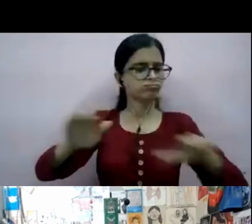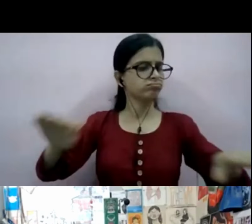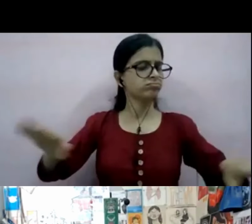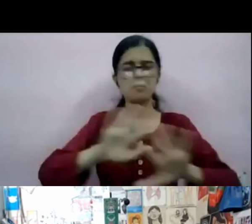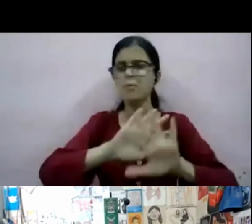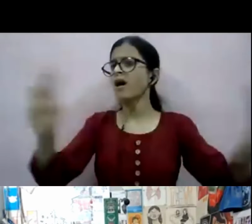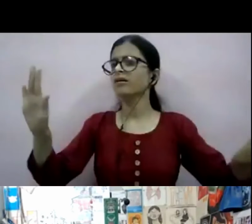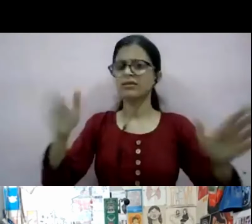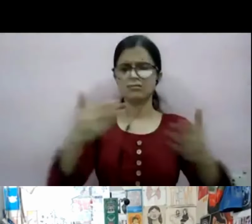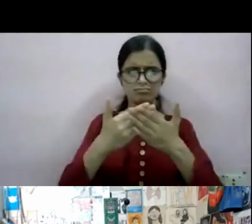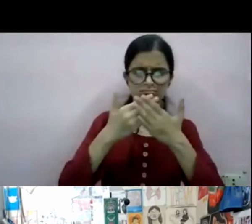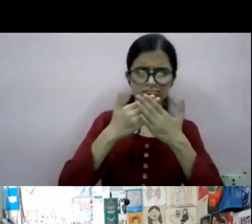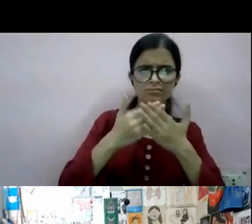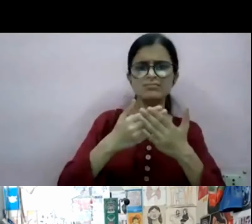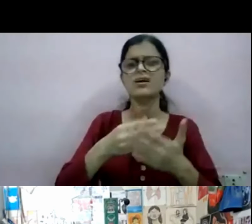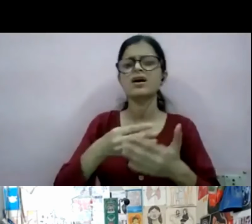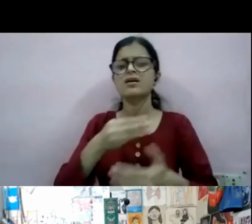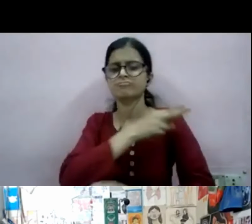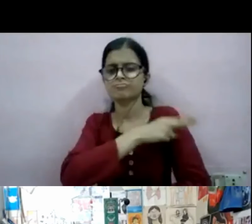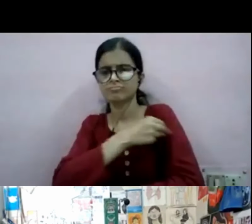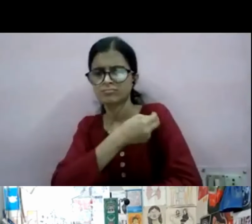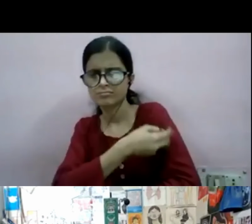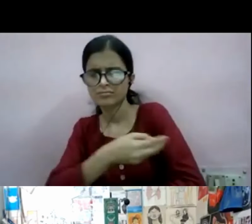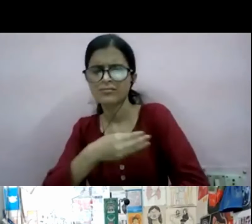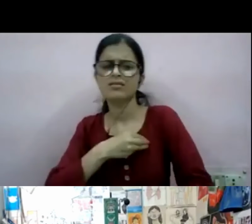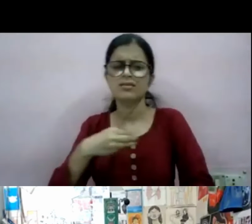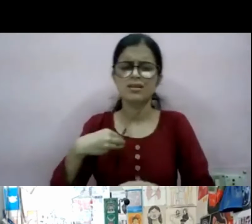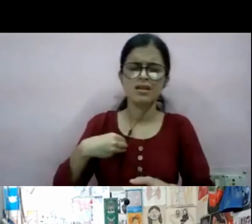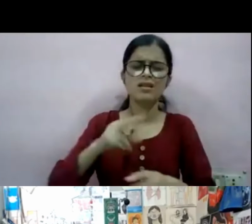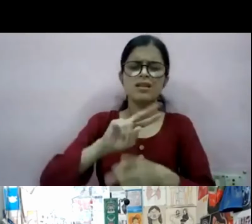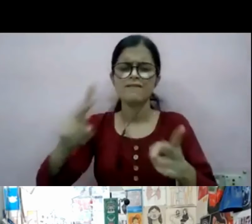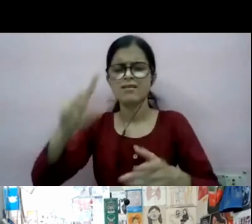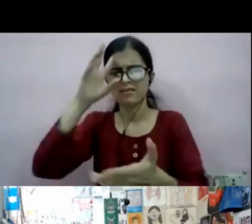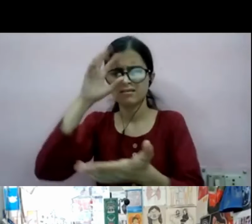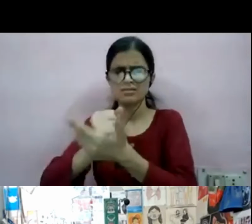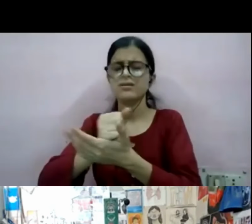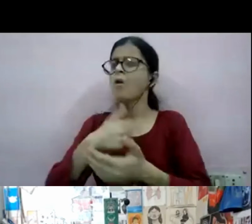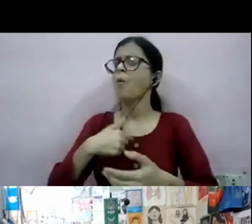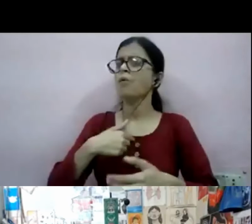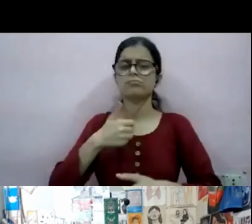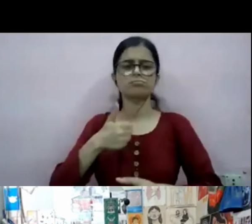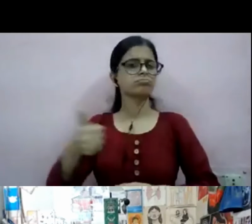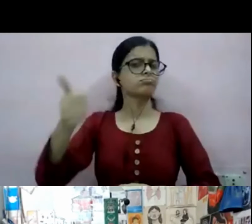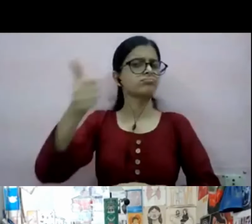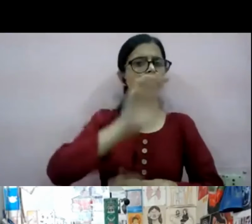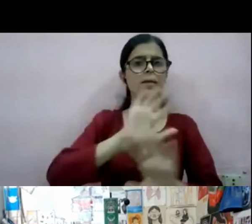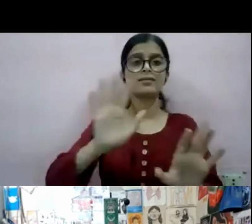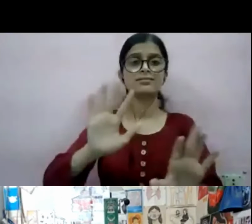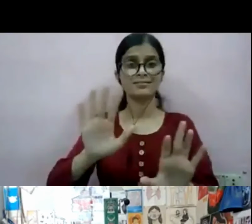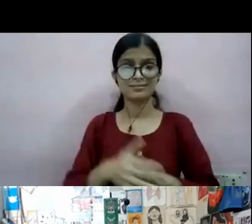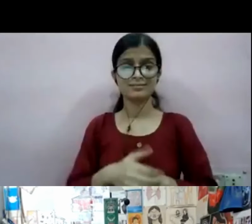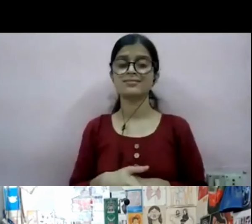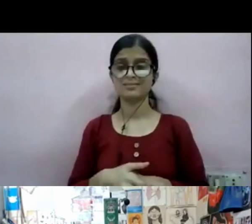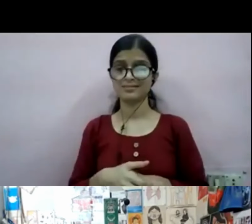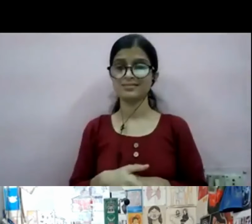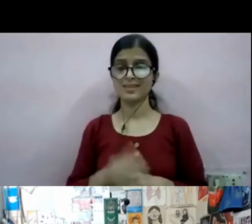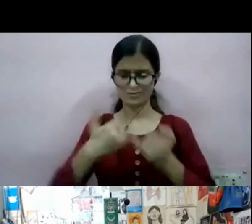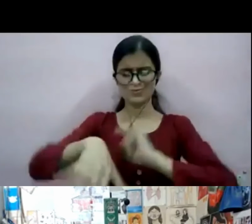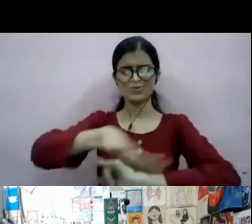education, healthcare, employment, and also decision making in the arenas of family and society at